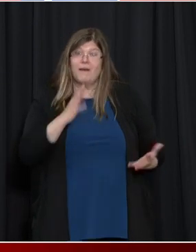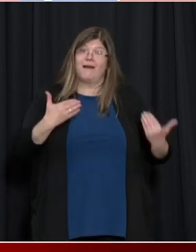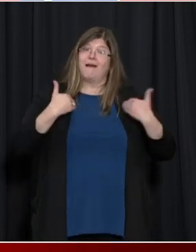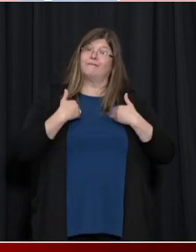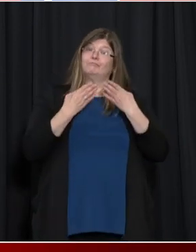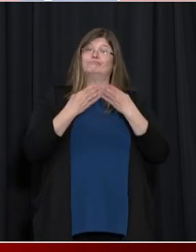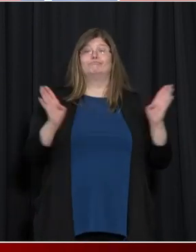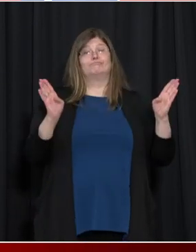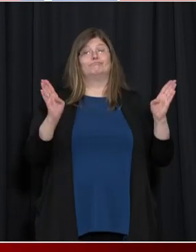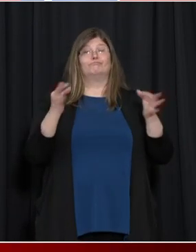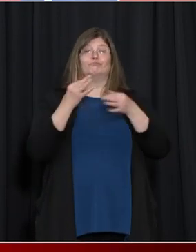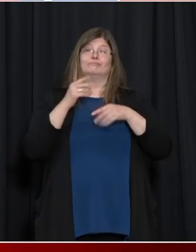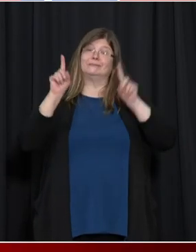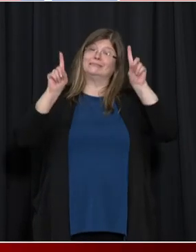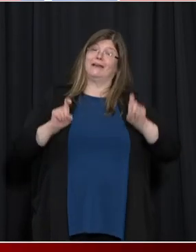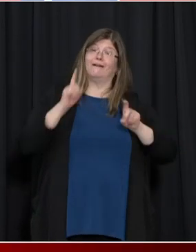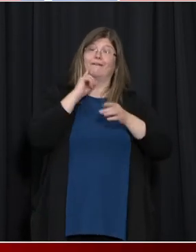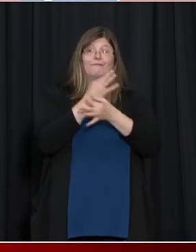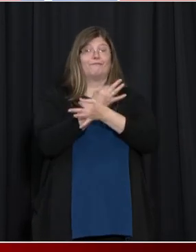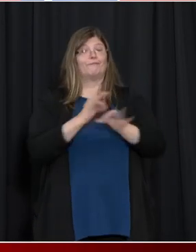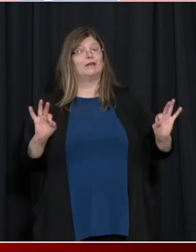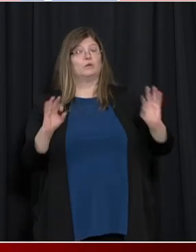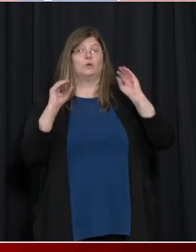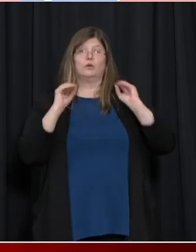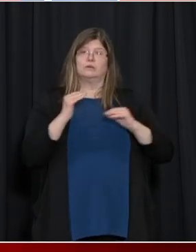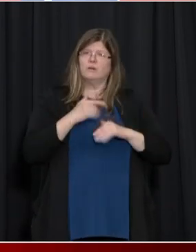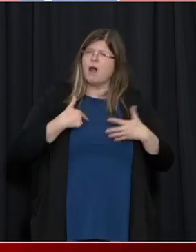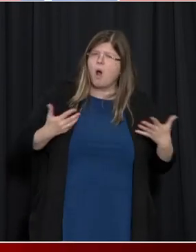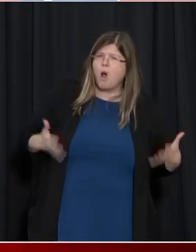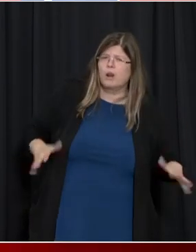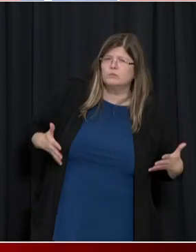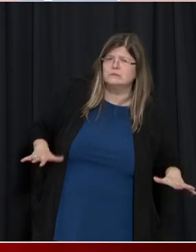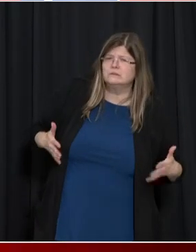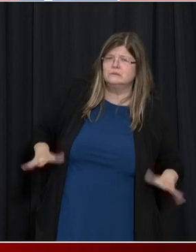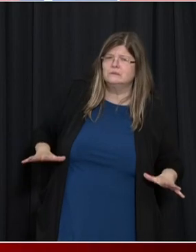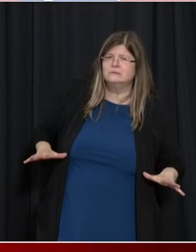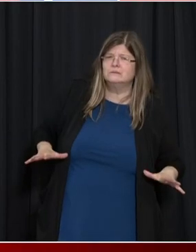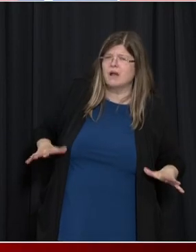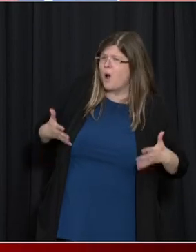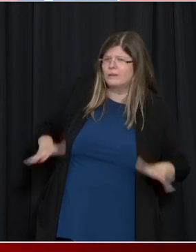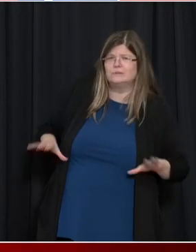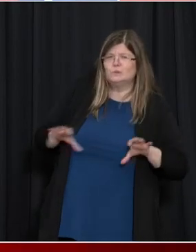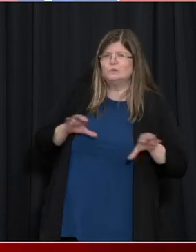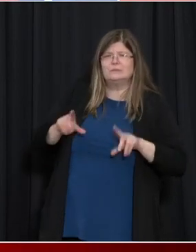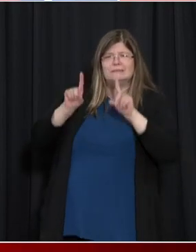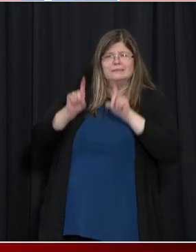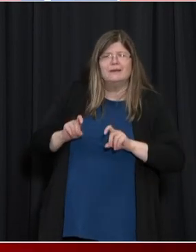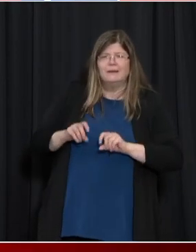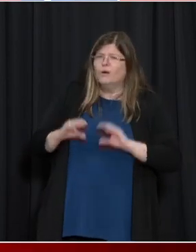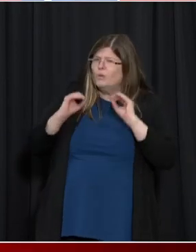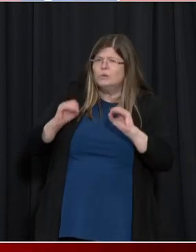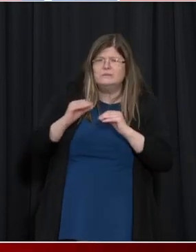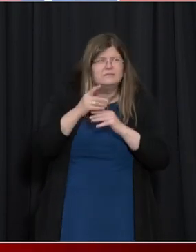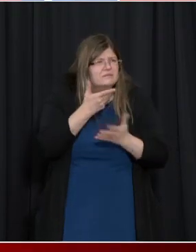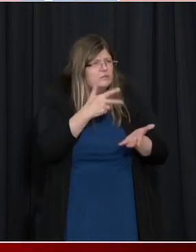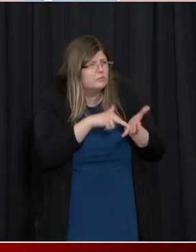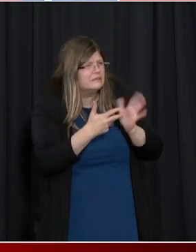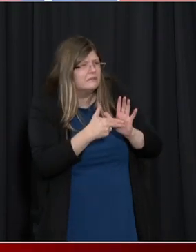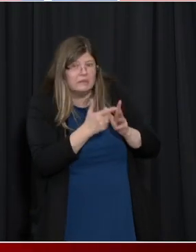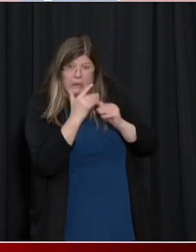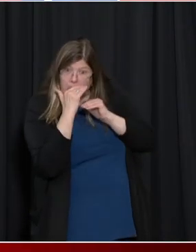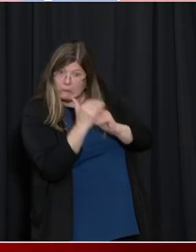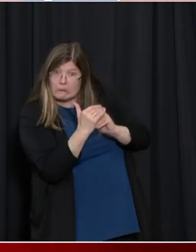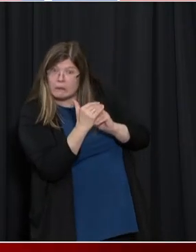without any restrictions? We already conduct testing for free. Without restrictions? What do you mean? With anybody who wanted to